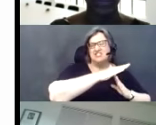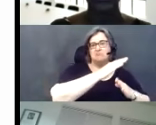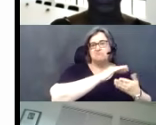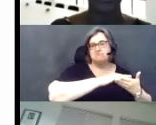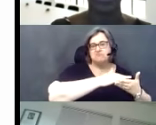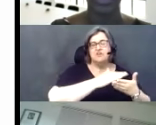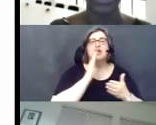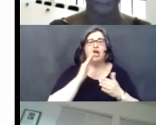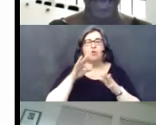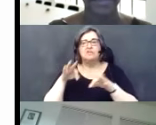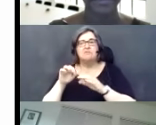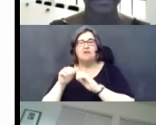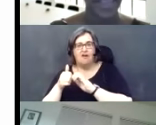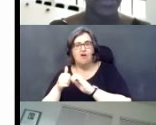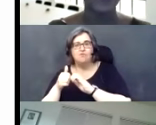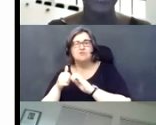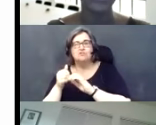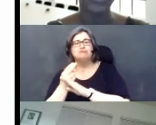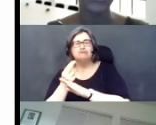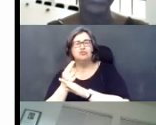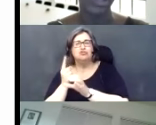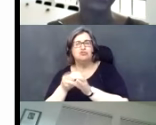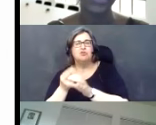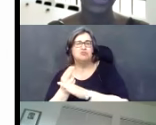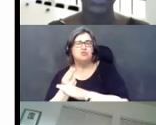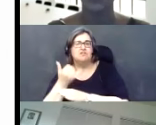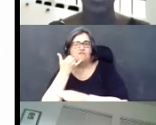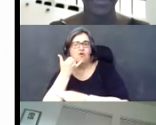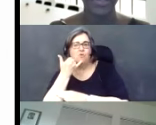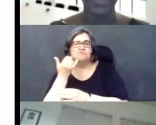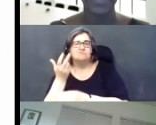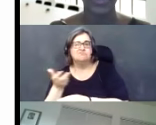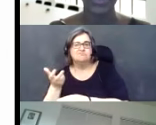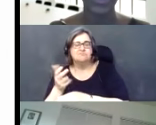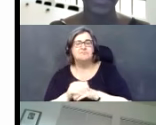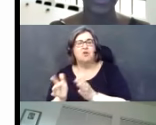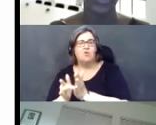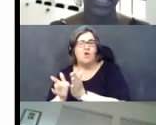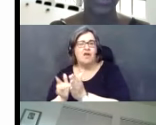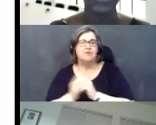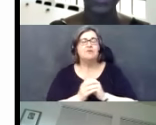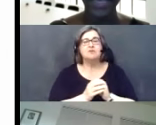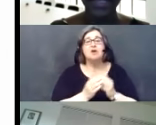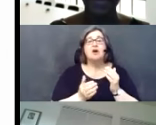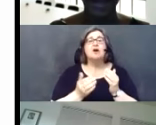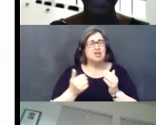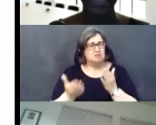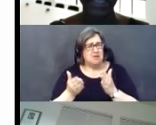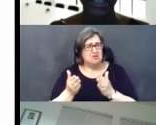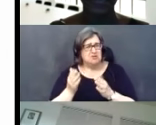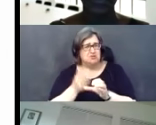to join using your mobile app. You may have joined using an alternate method, but we do recommend joining using the